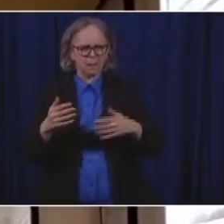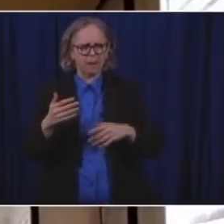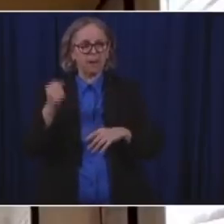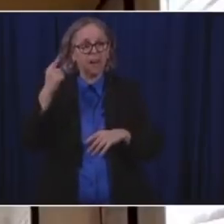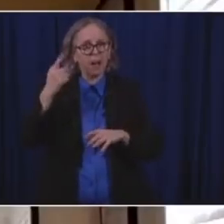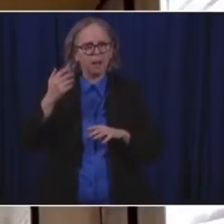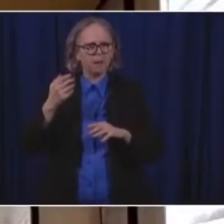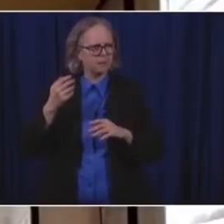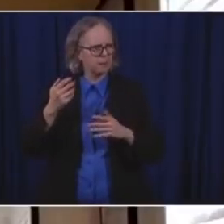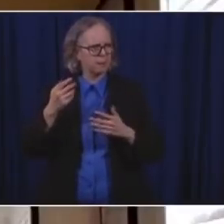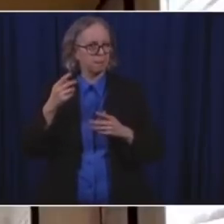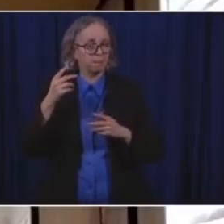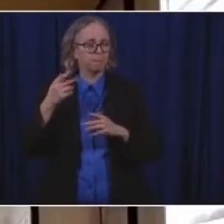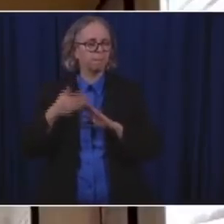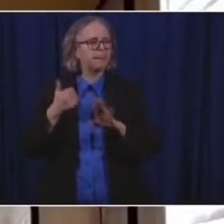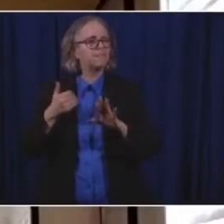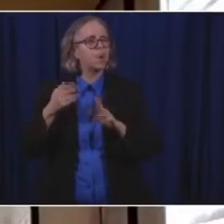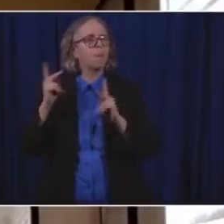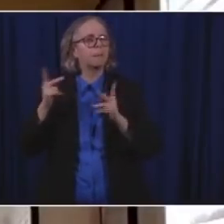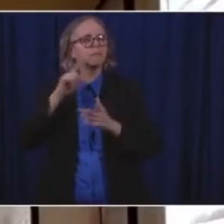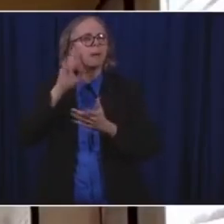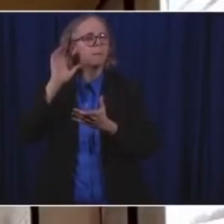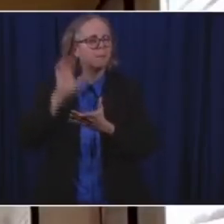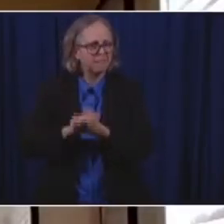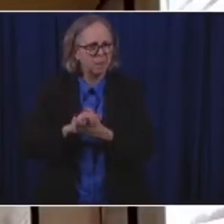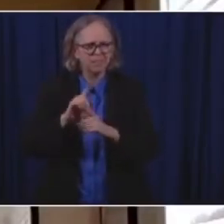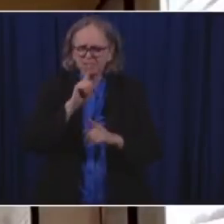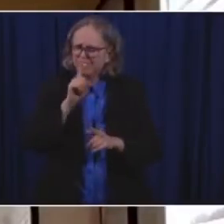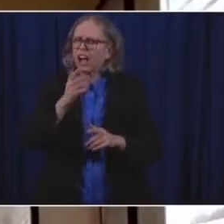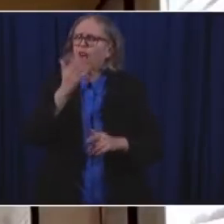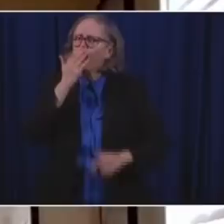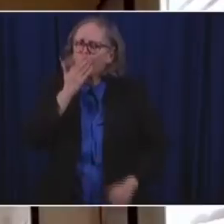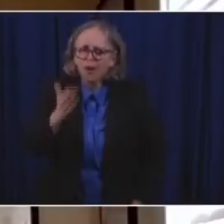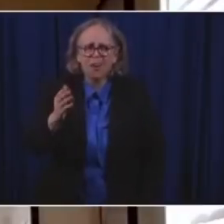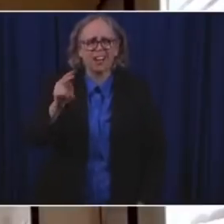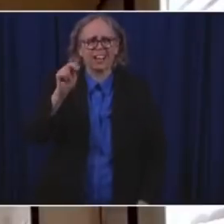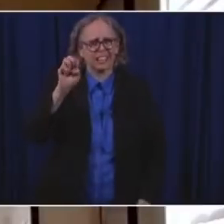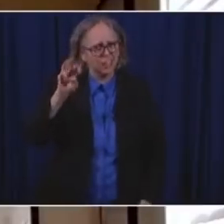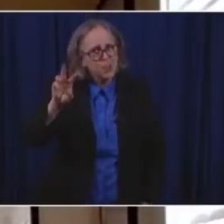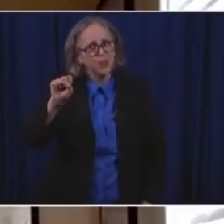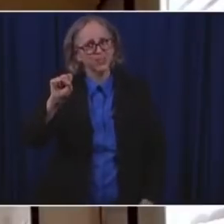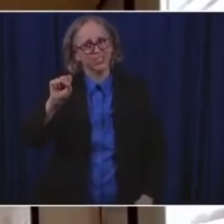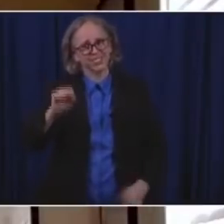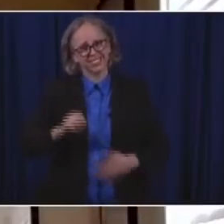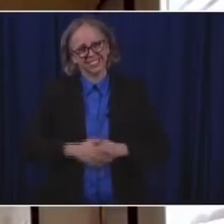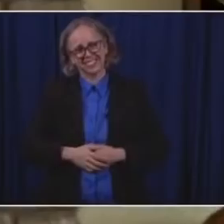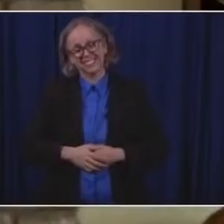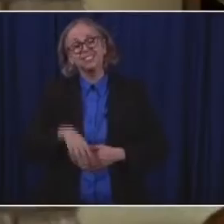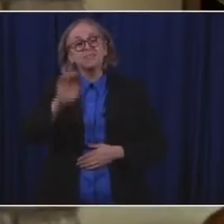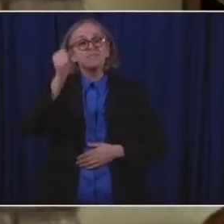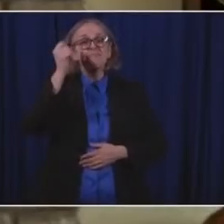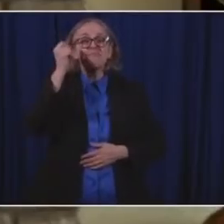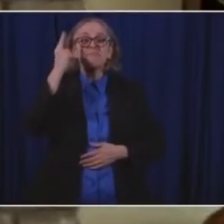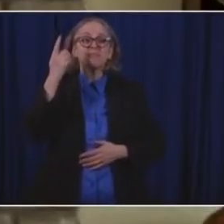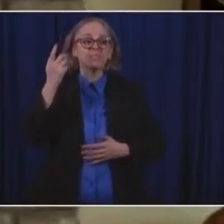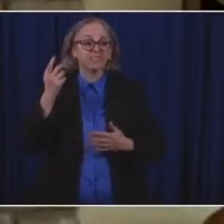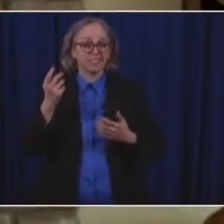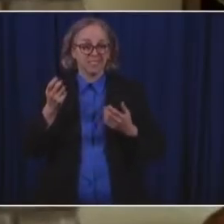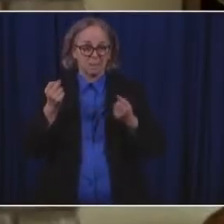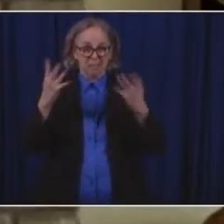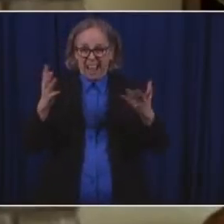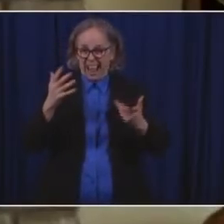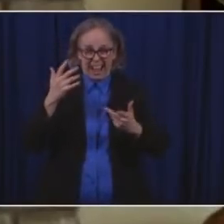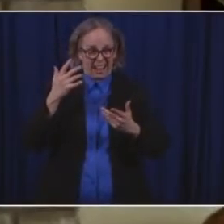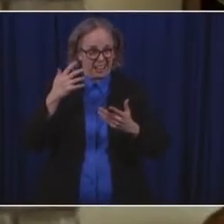is, we're in a really good position. And now it's a matter of how fast things will flow. Dr. Vanderhoff, do